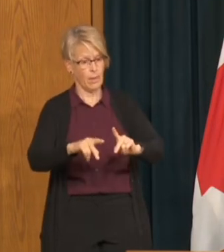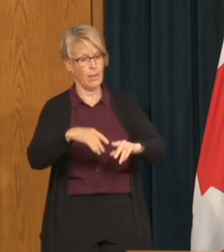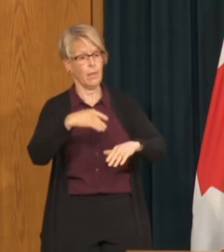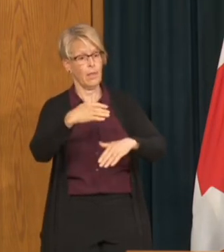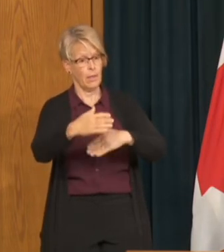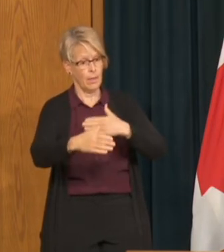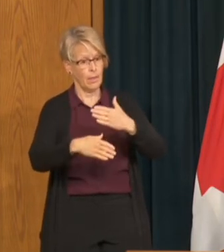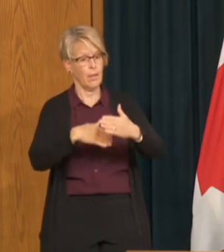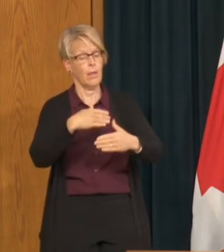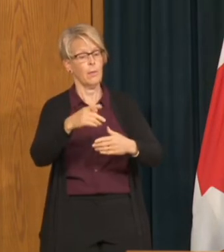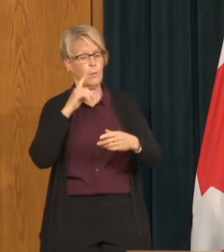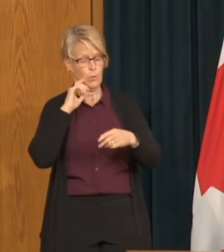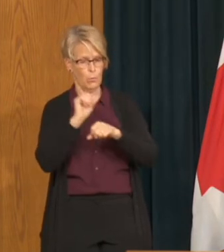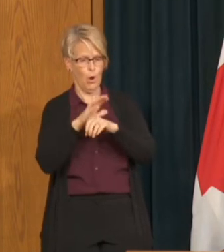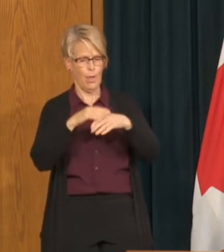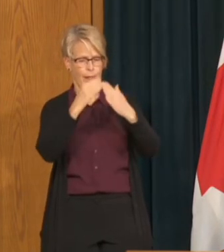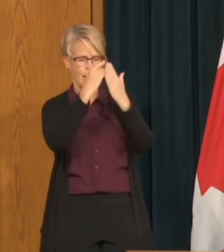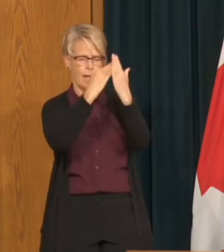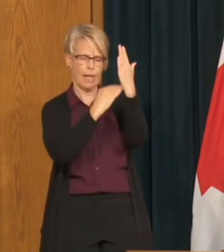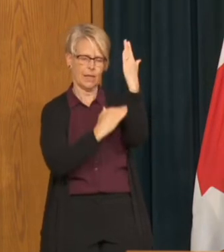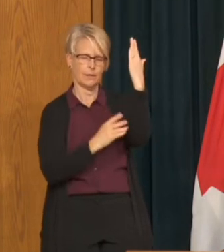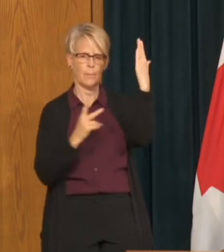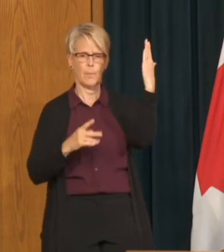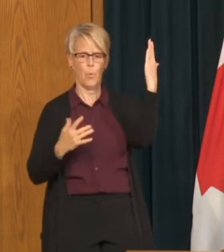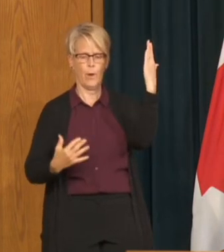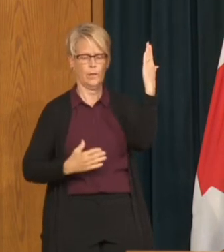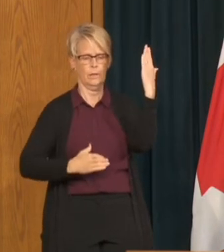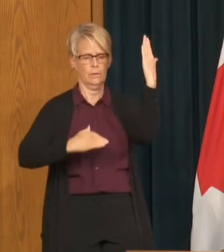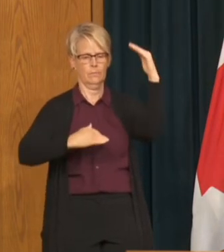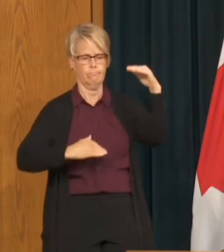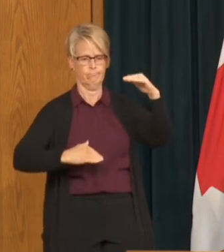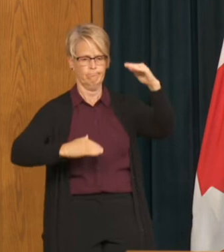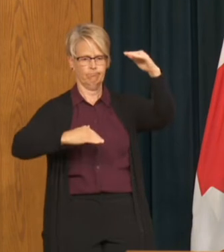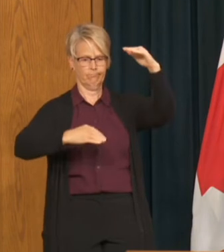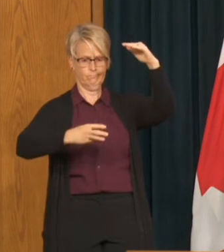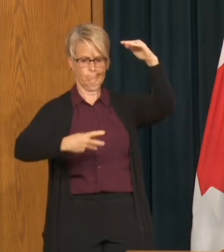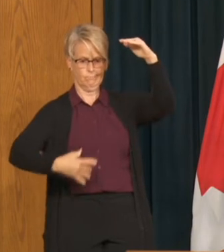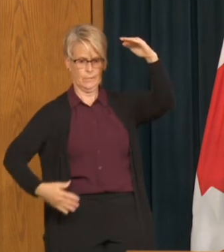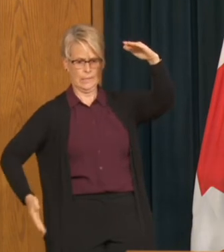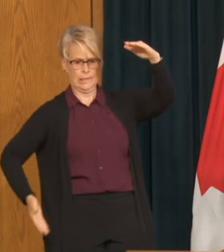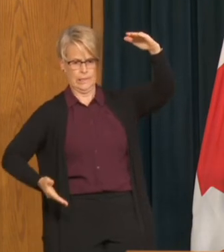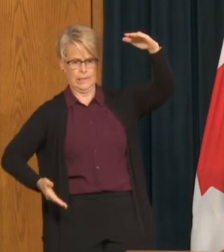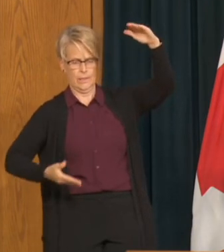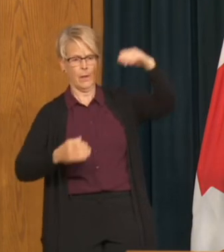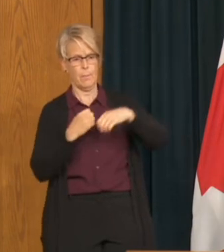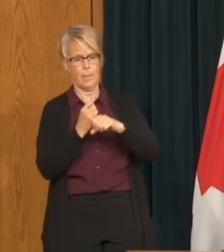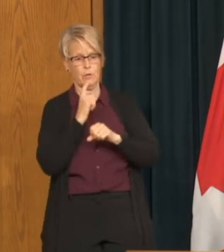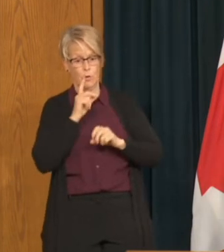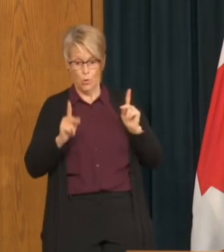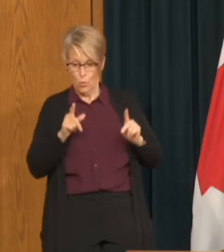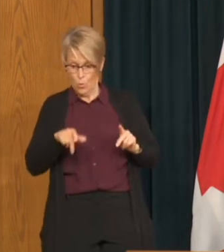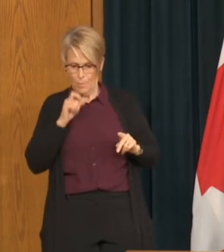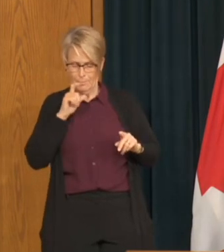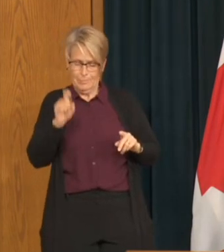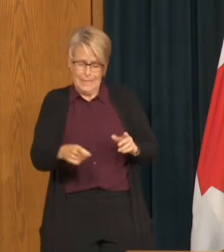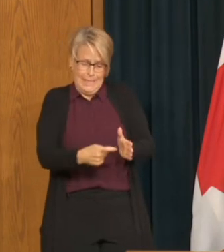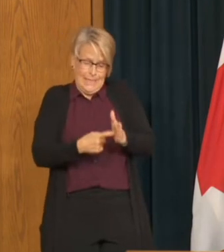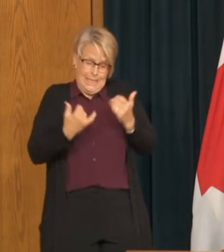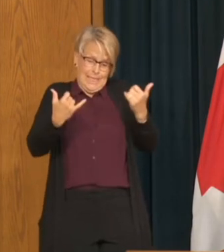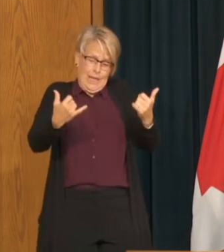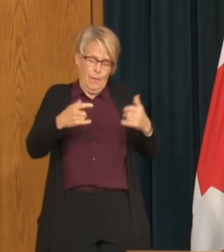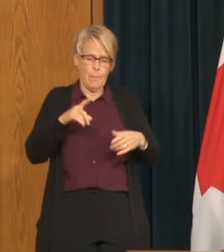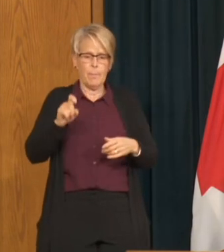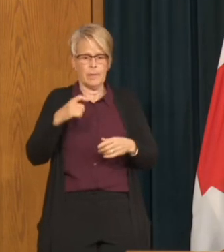helping us work through those lists with a focus on making sure that the patients with the greatest need have the first access to